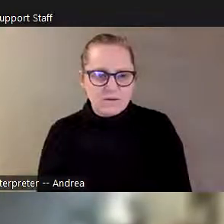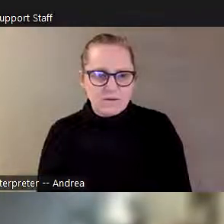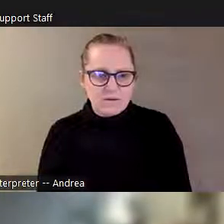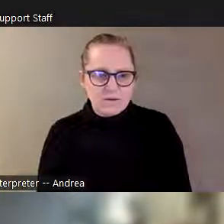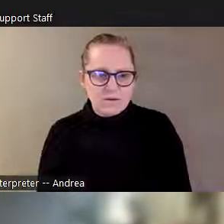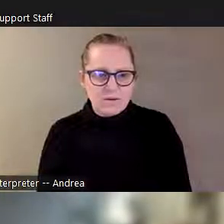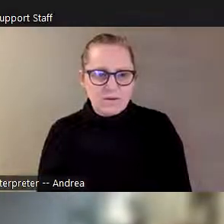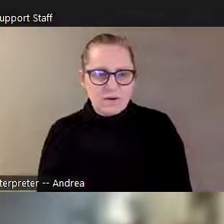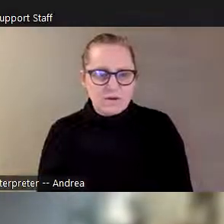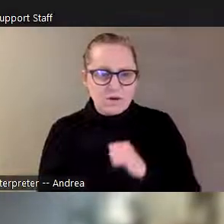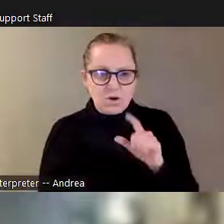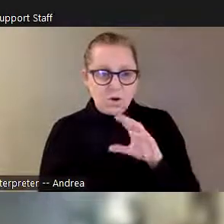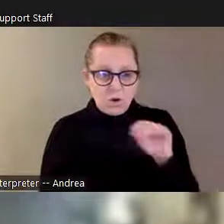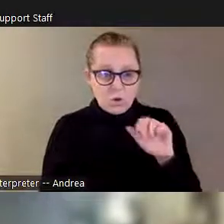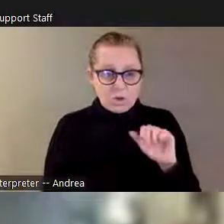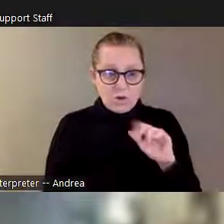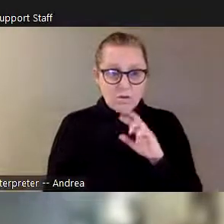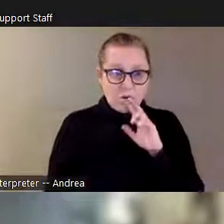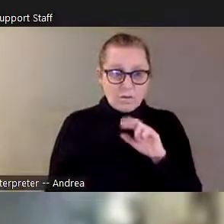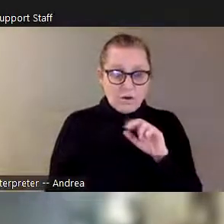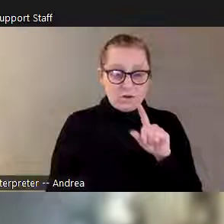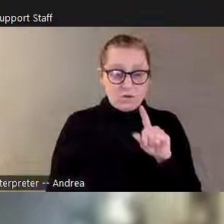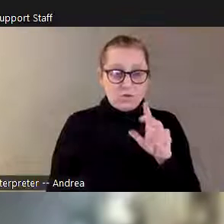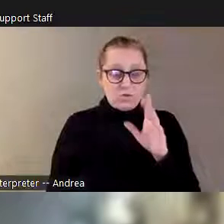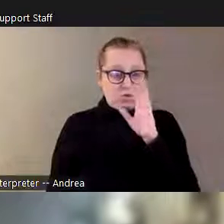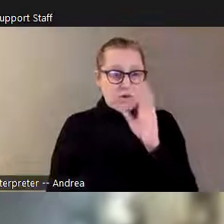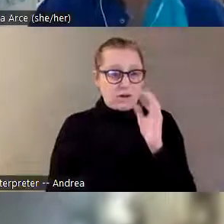So you're co-chair, so I'll respond to you since you asked me directly.